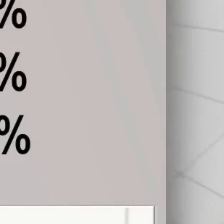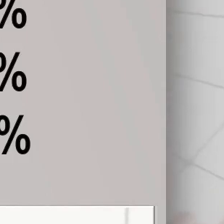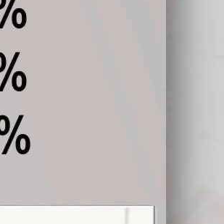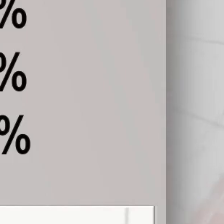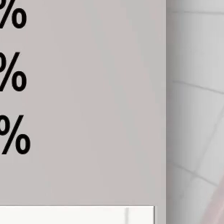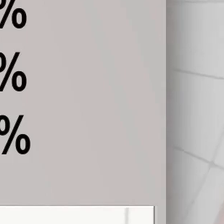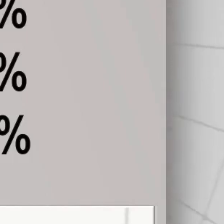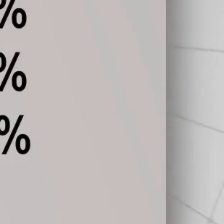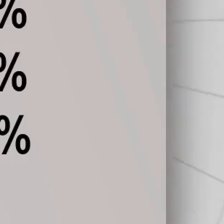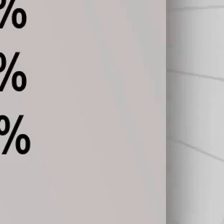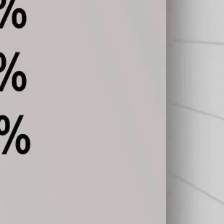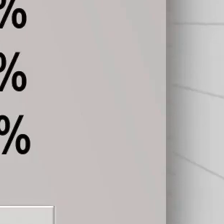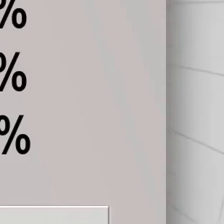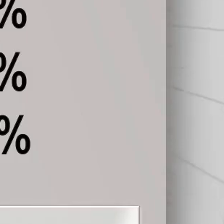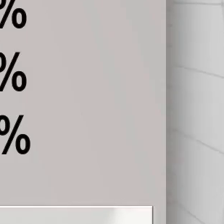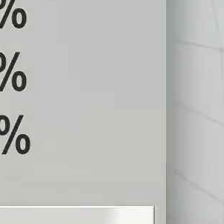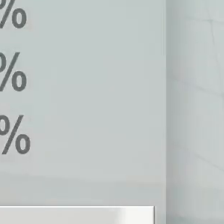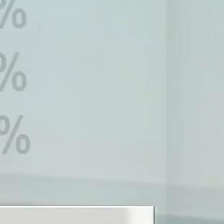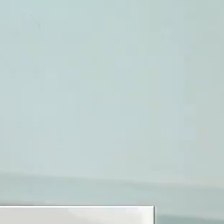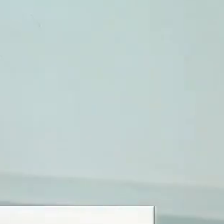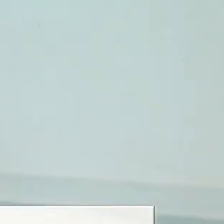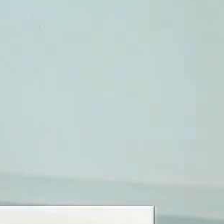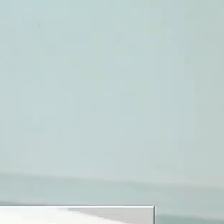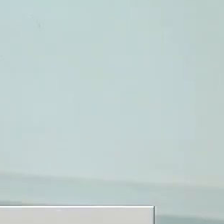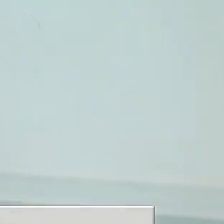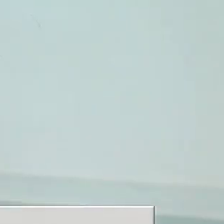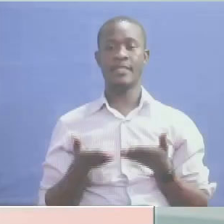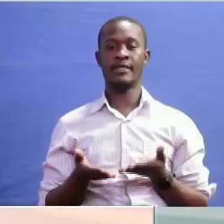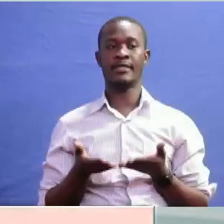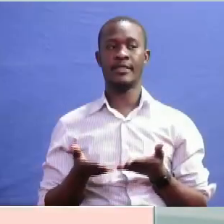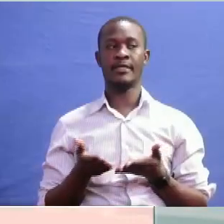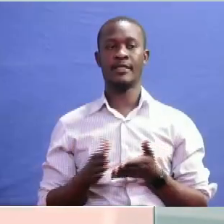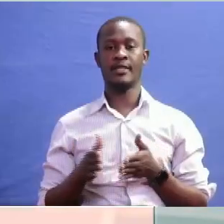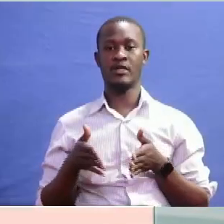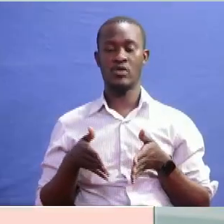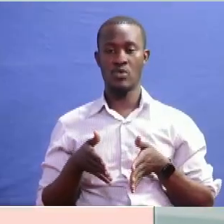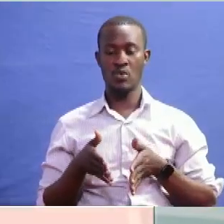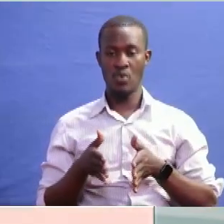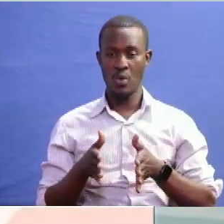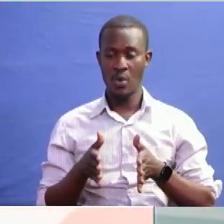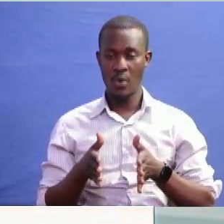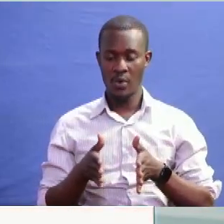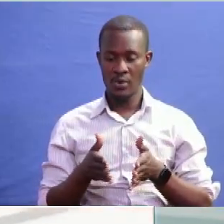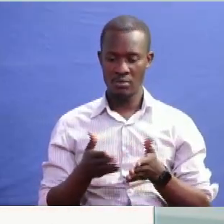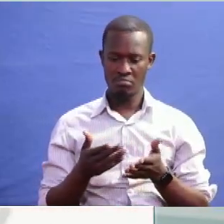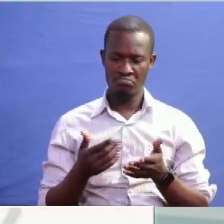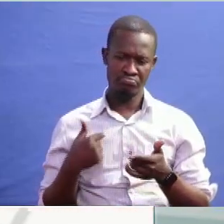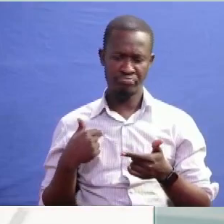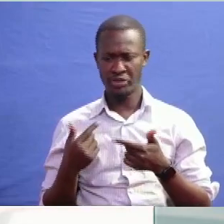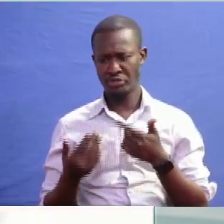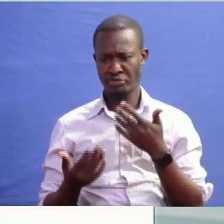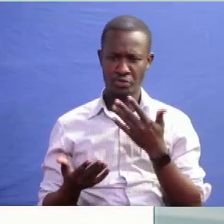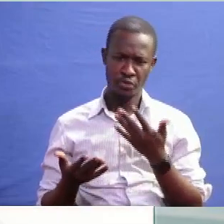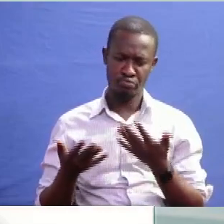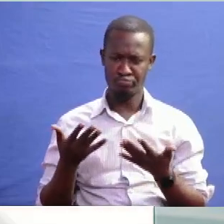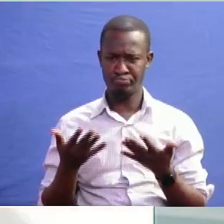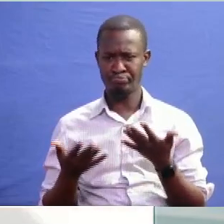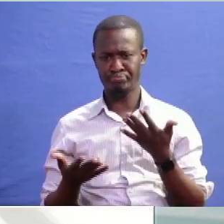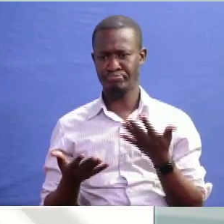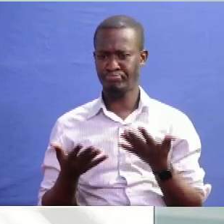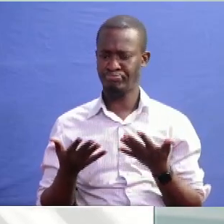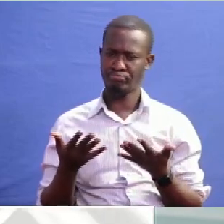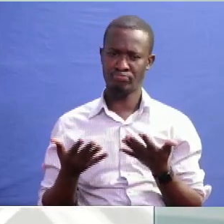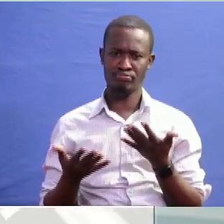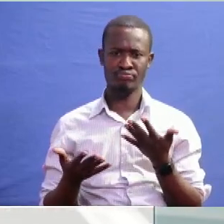enough. Now, this particular model seems to be, some